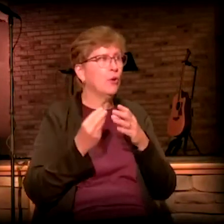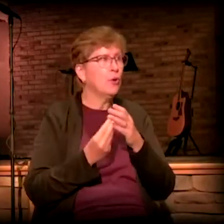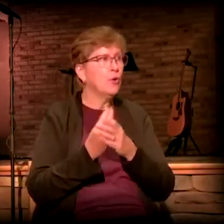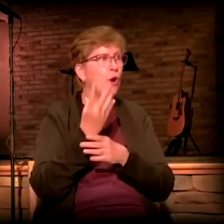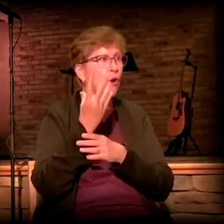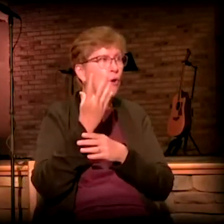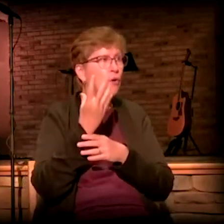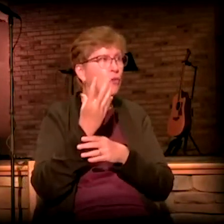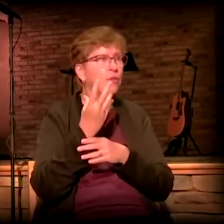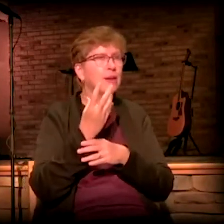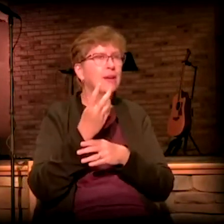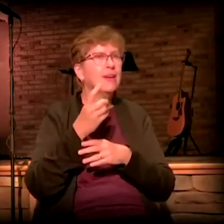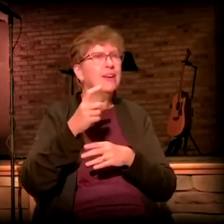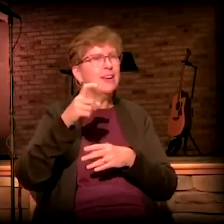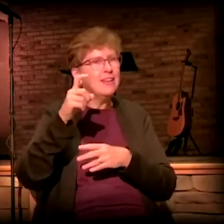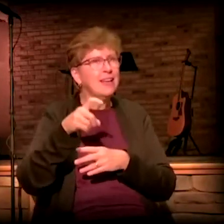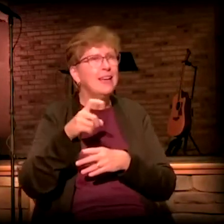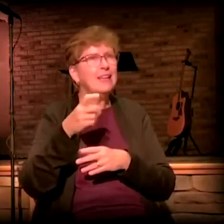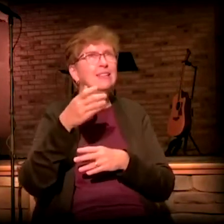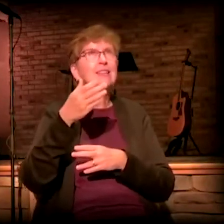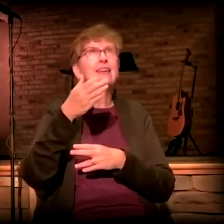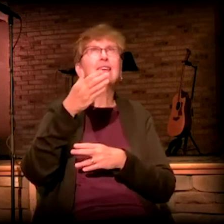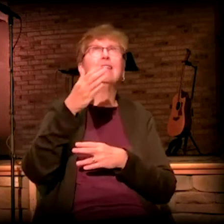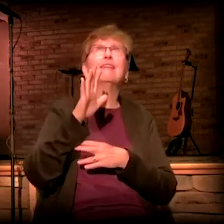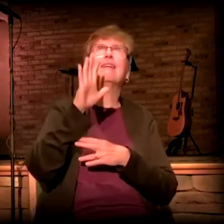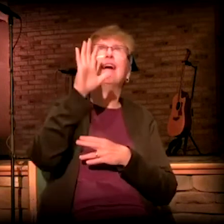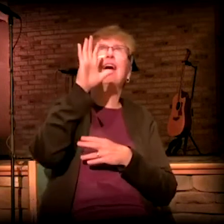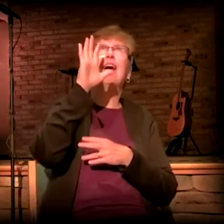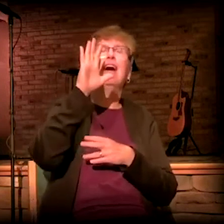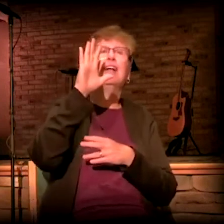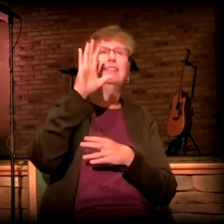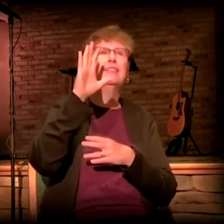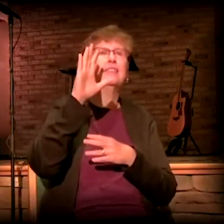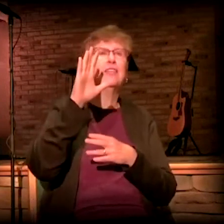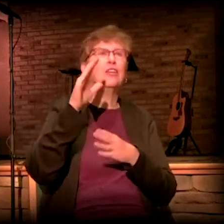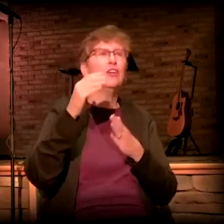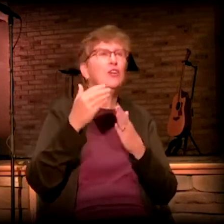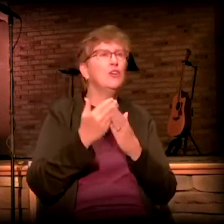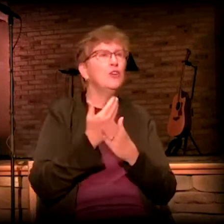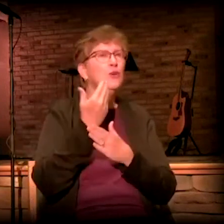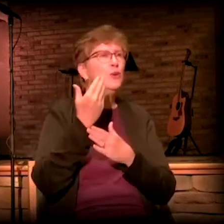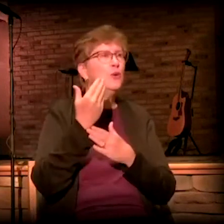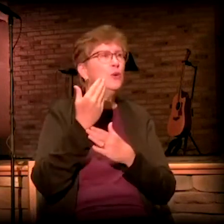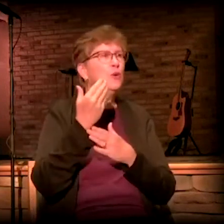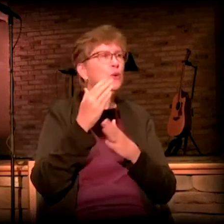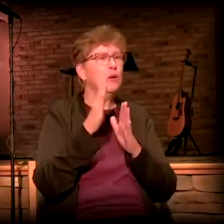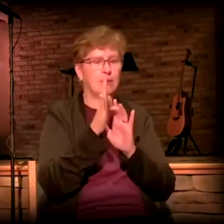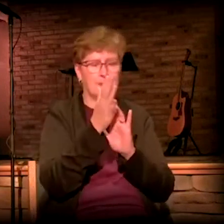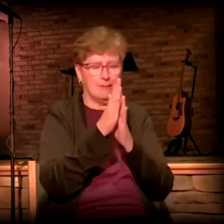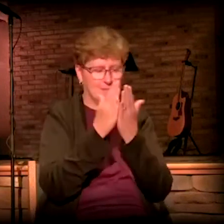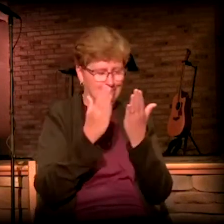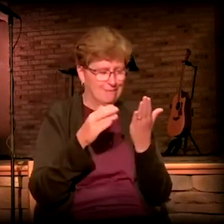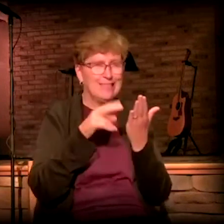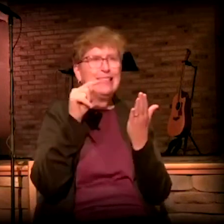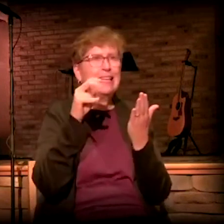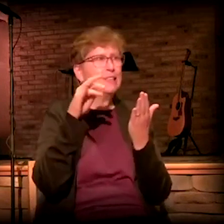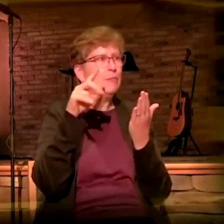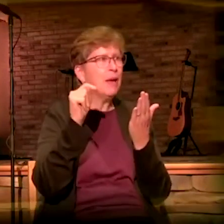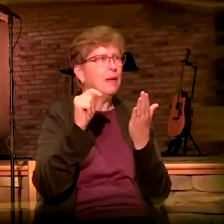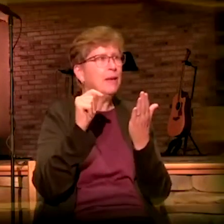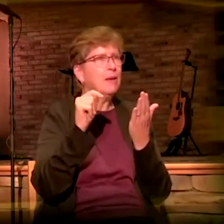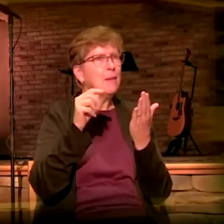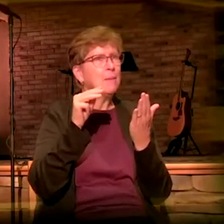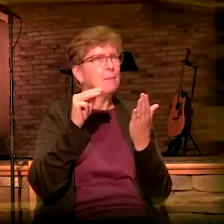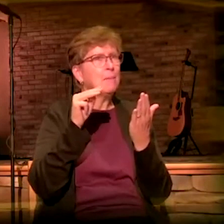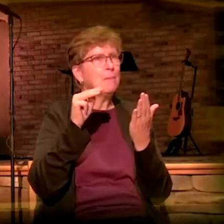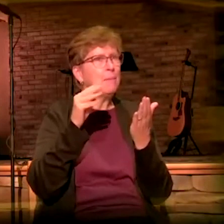it necessitates God's New Testament methodology. And so if you would